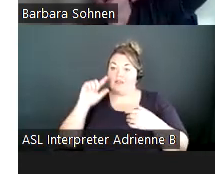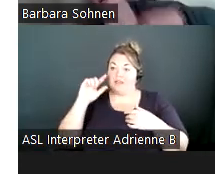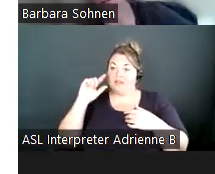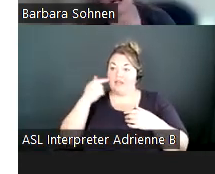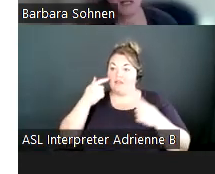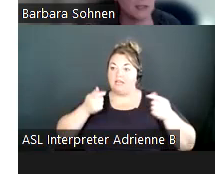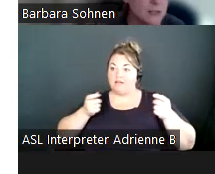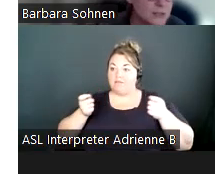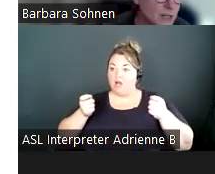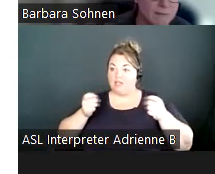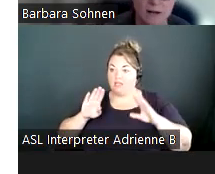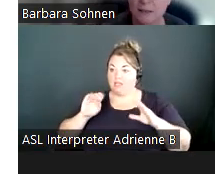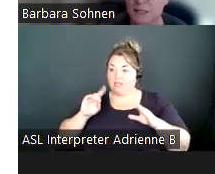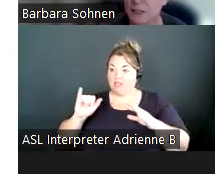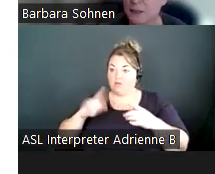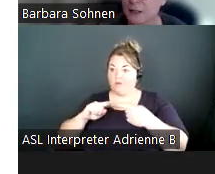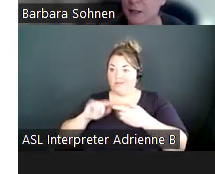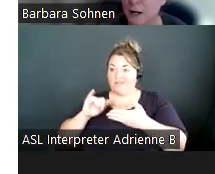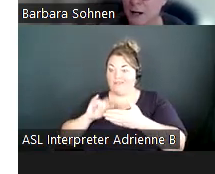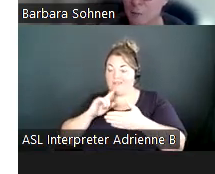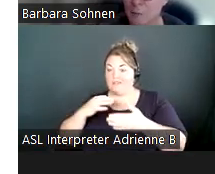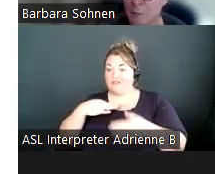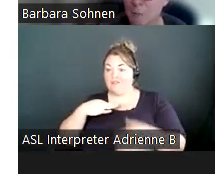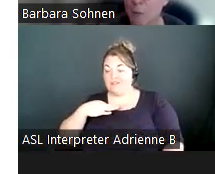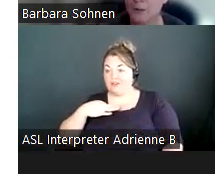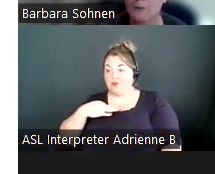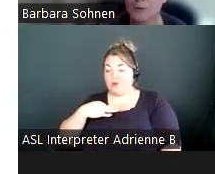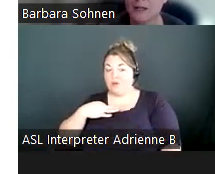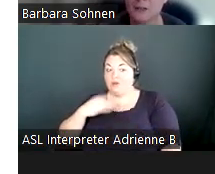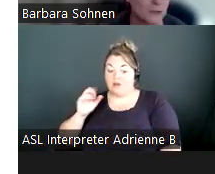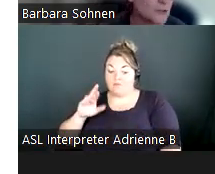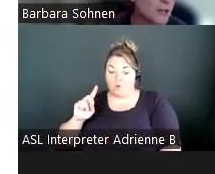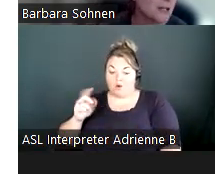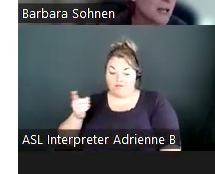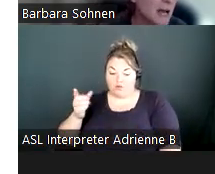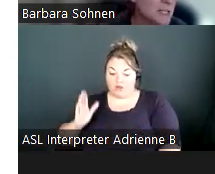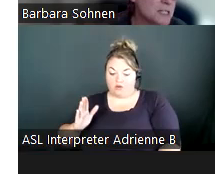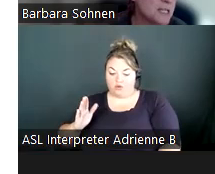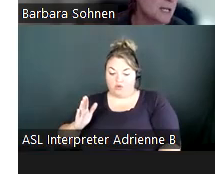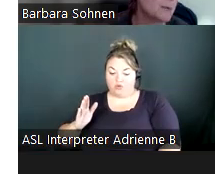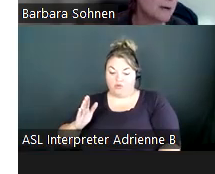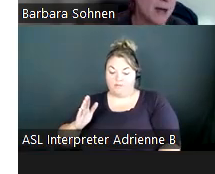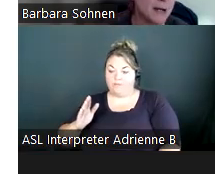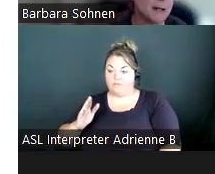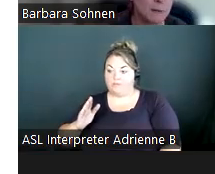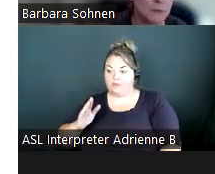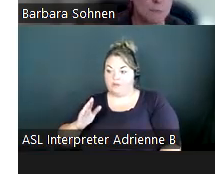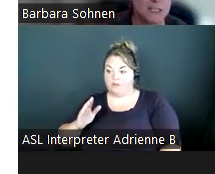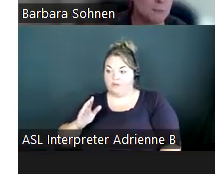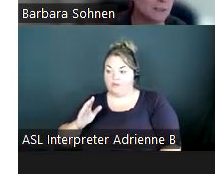when the governing body is a volunteer board of directors, as in C, where